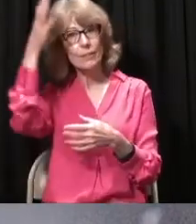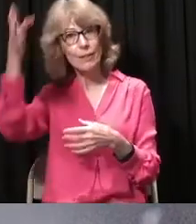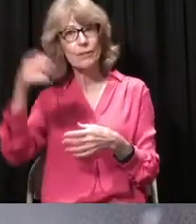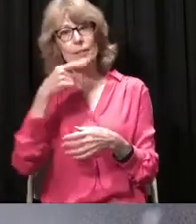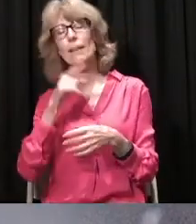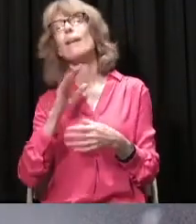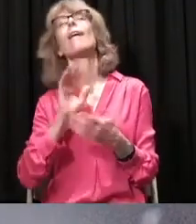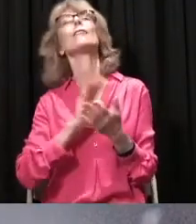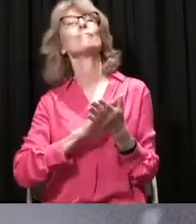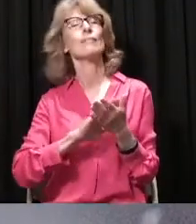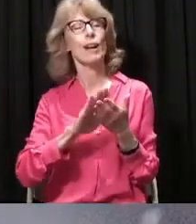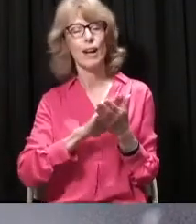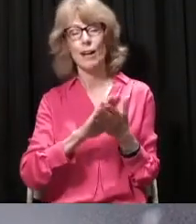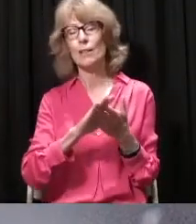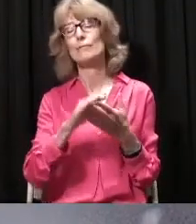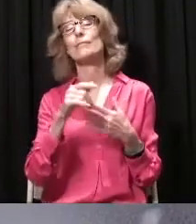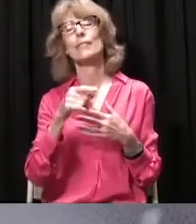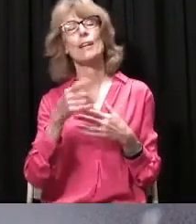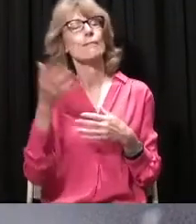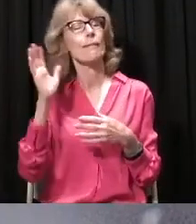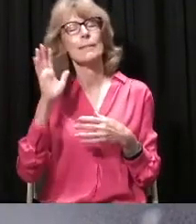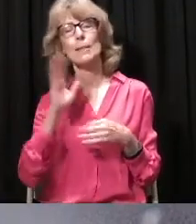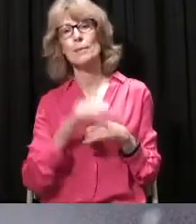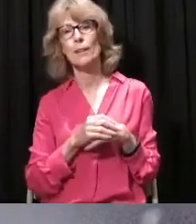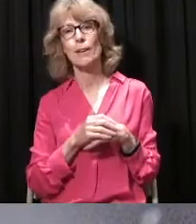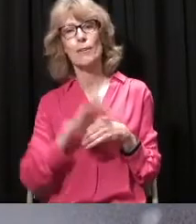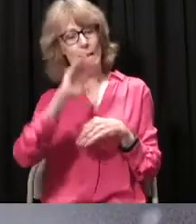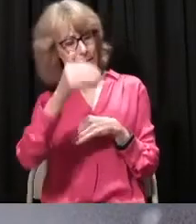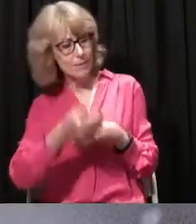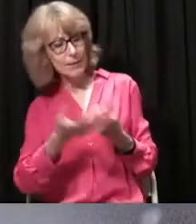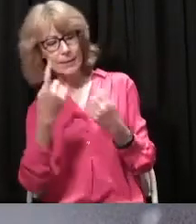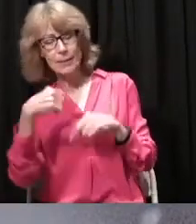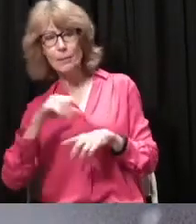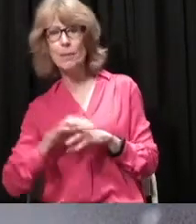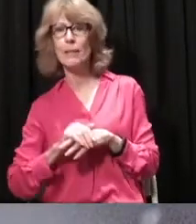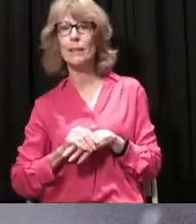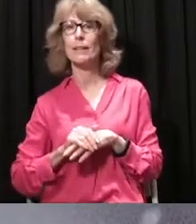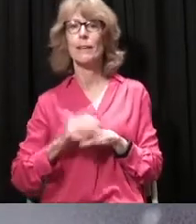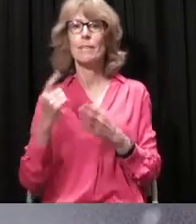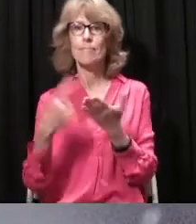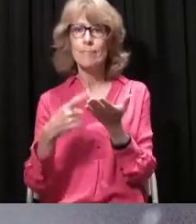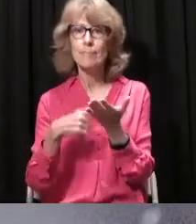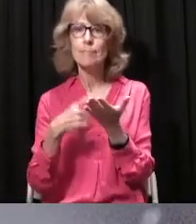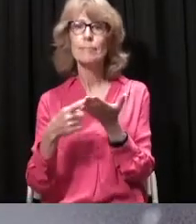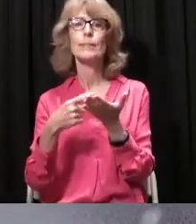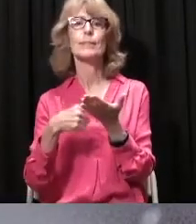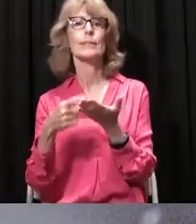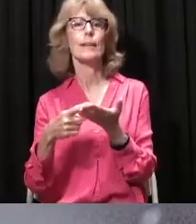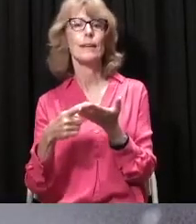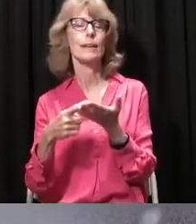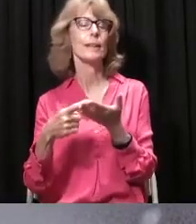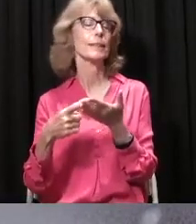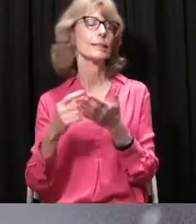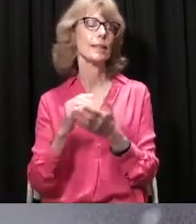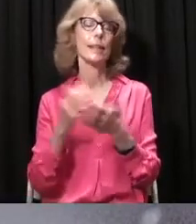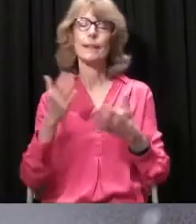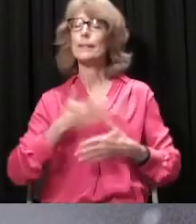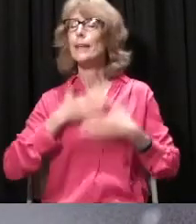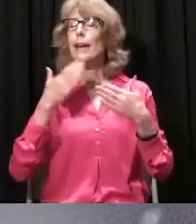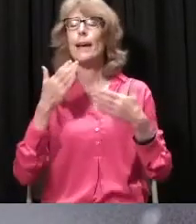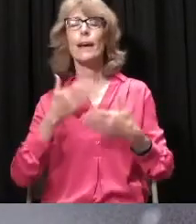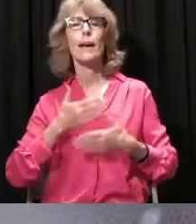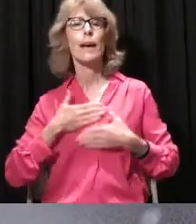time ago. And he invites Hubert in, and these two guys have one of the greatest reunions that you could possibly have.